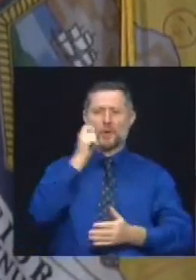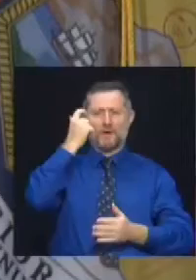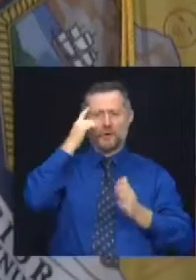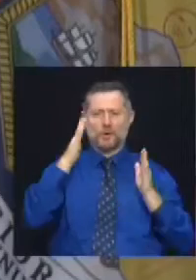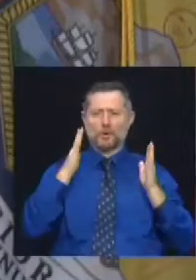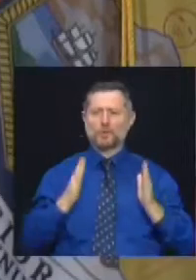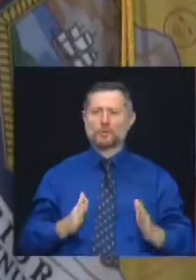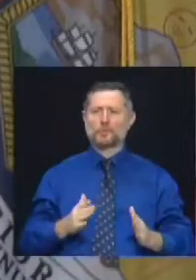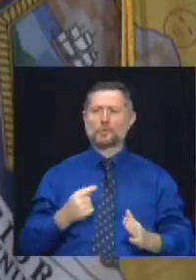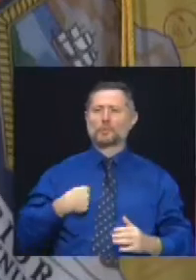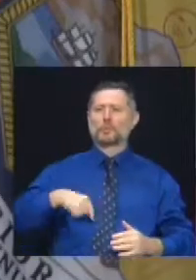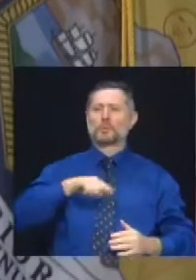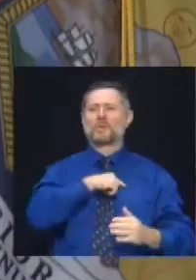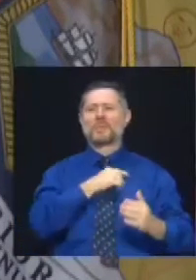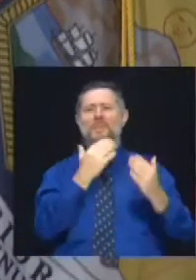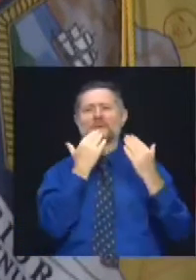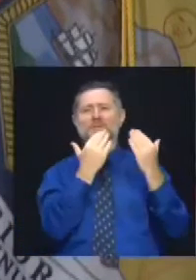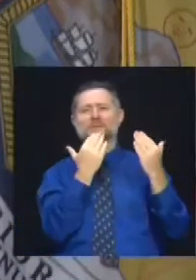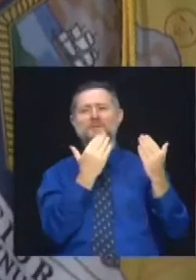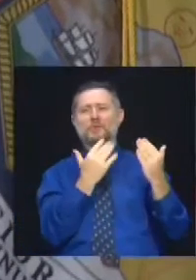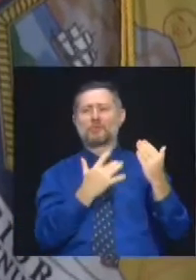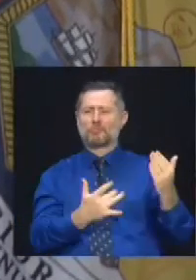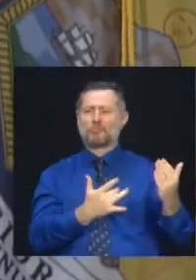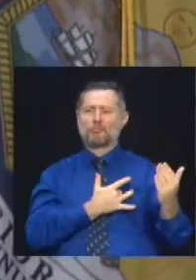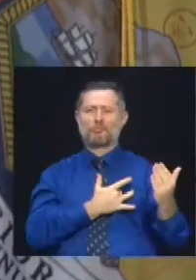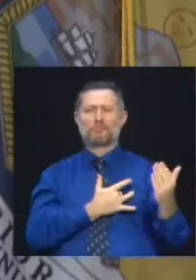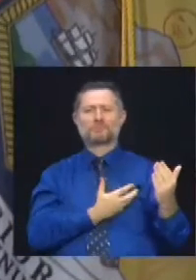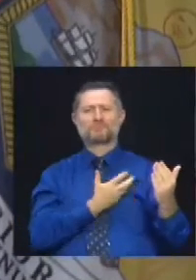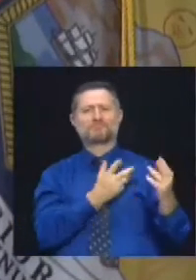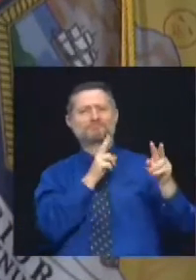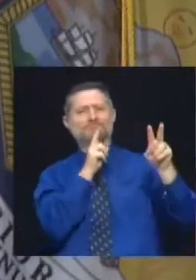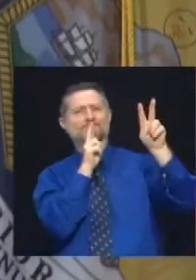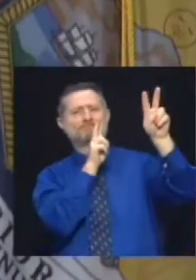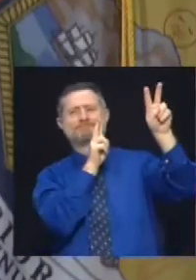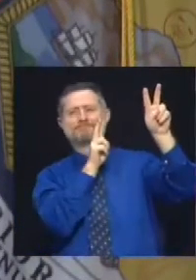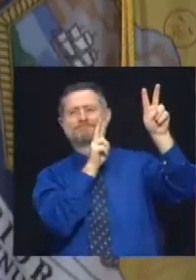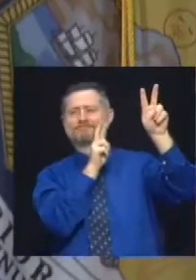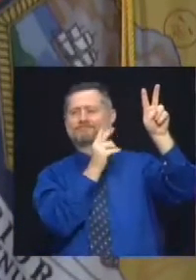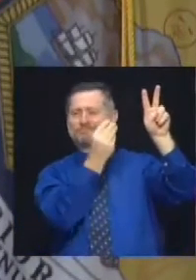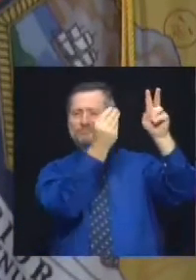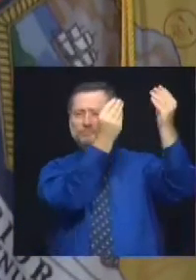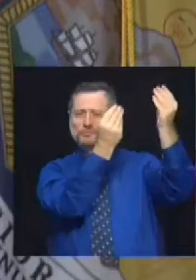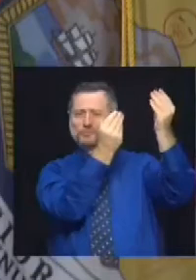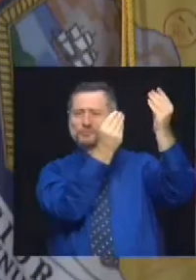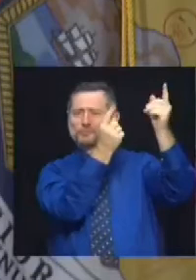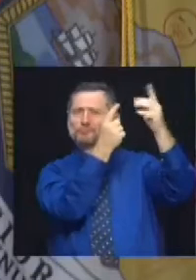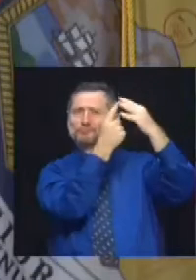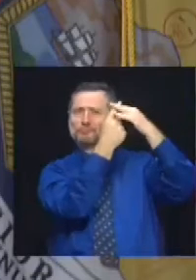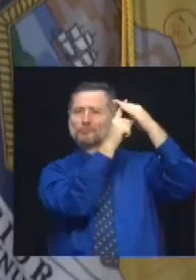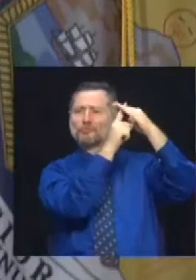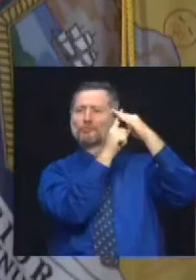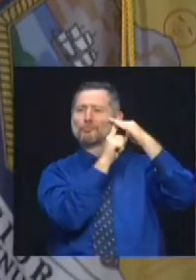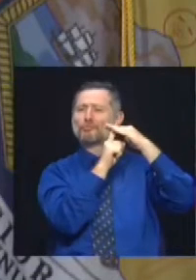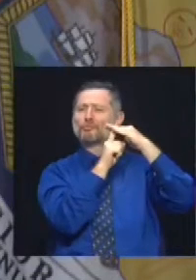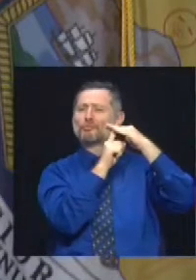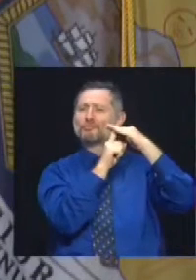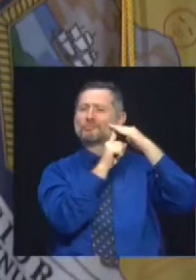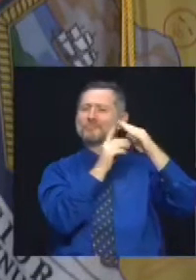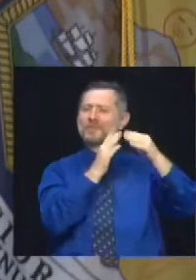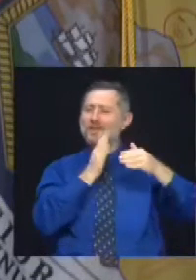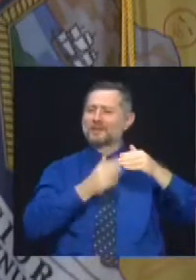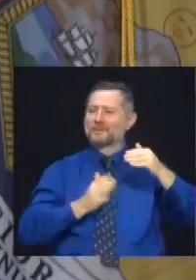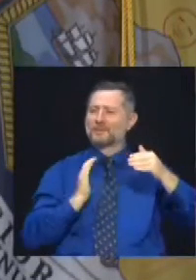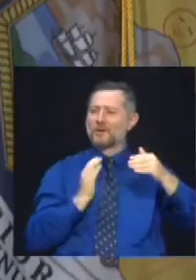with thanksgiving in our heart. And then we look to you, the author and finisher of our faith, the God that gives